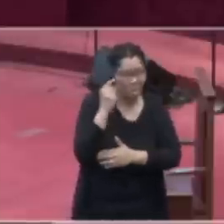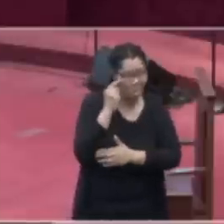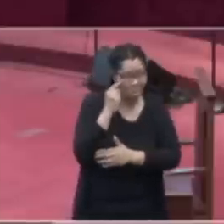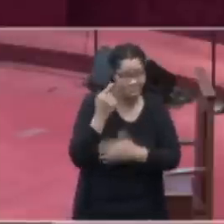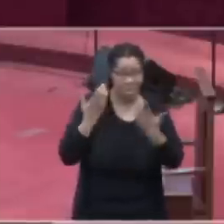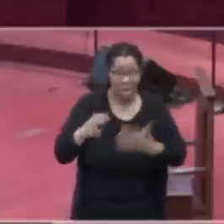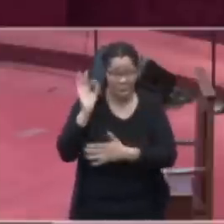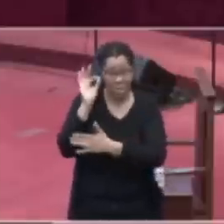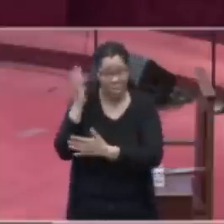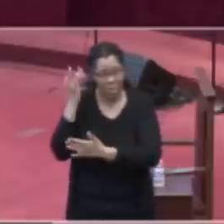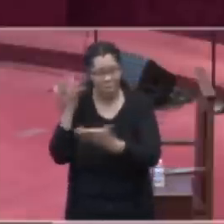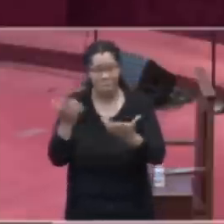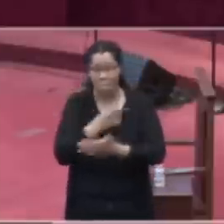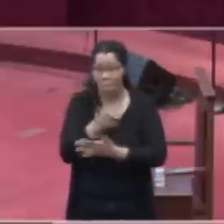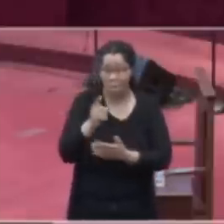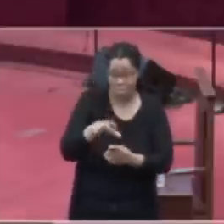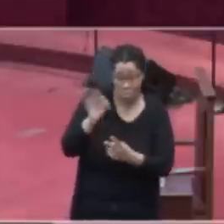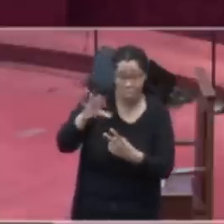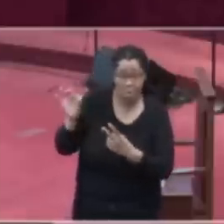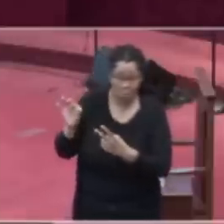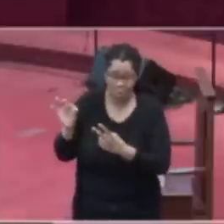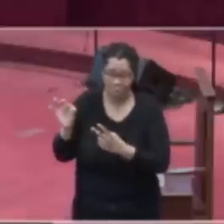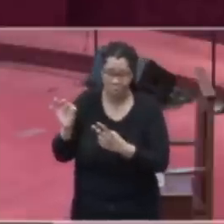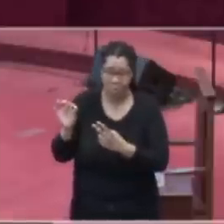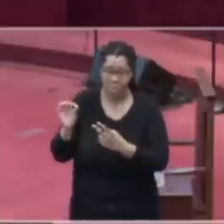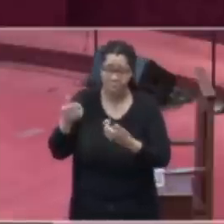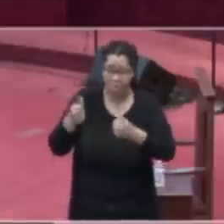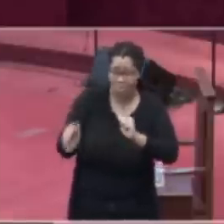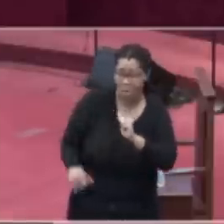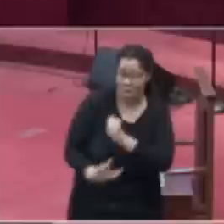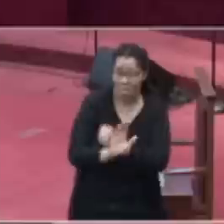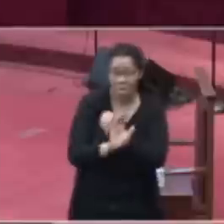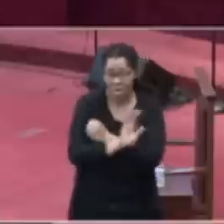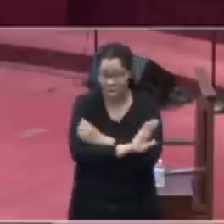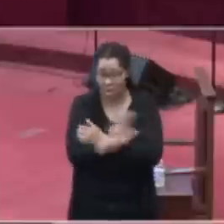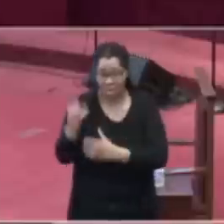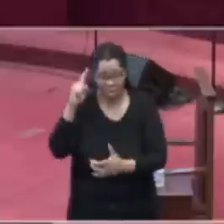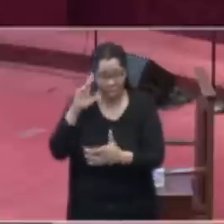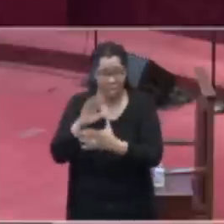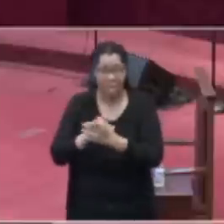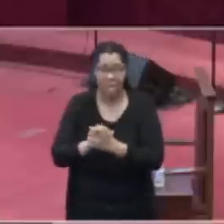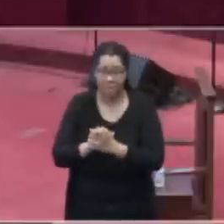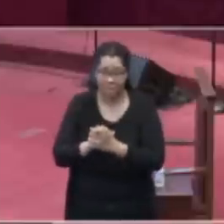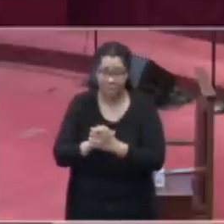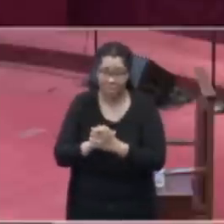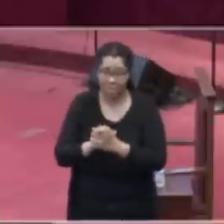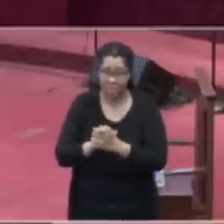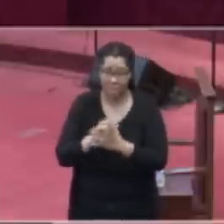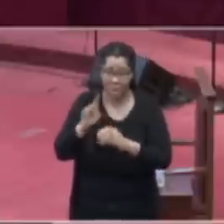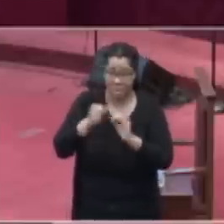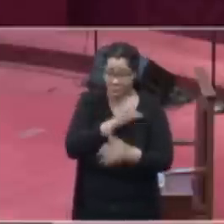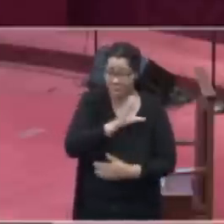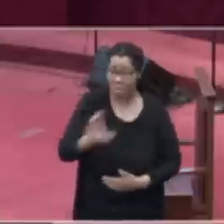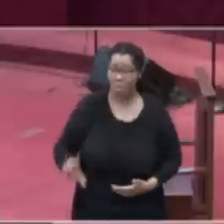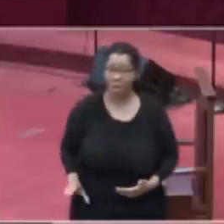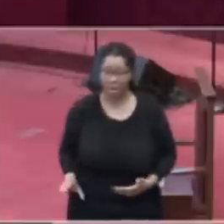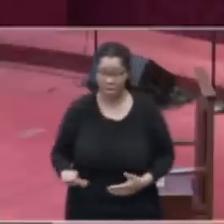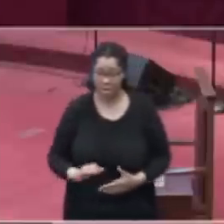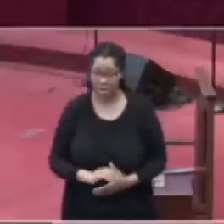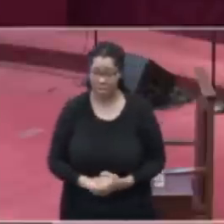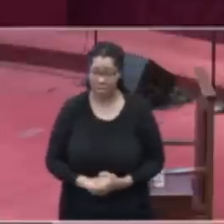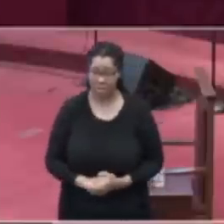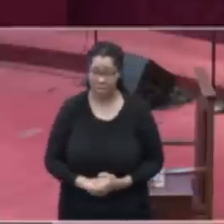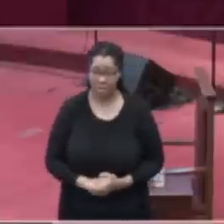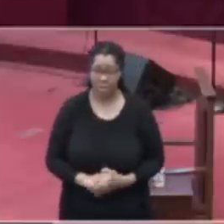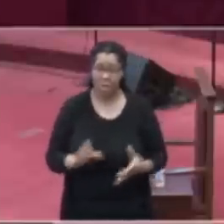because I want you to make the choice to fight to protect your belief in and about Christ. Not only is